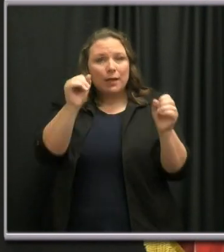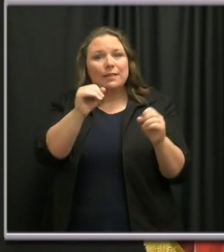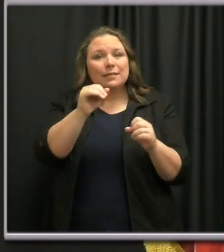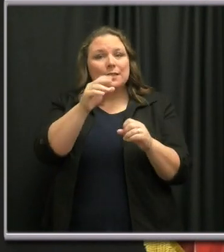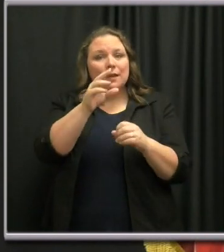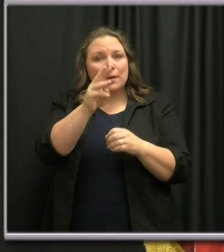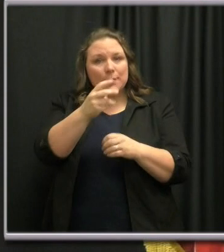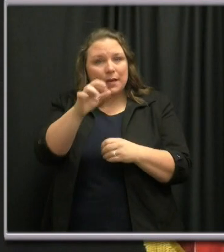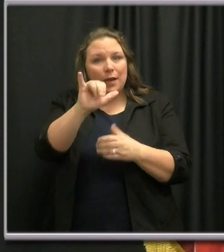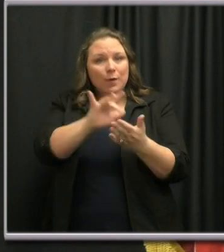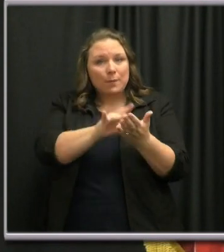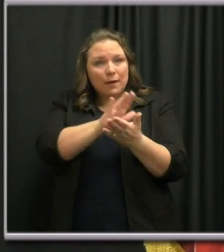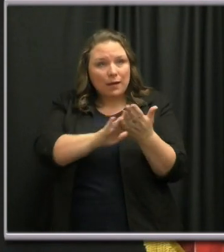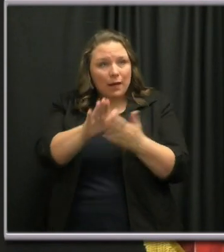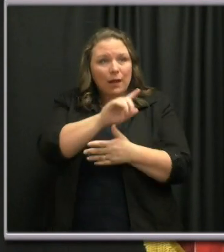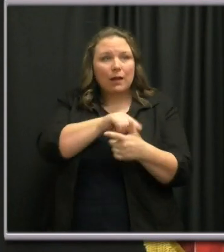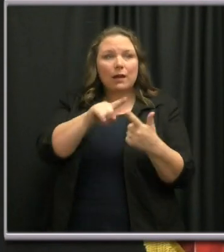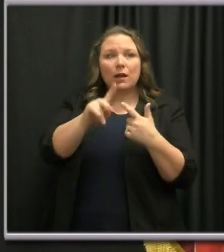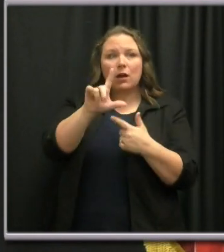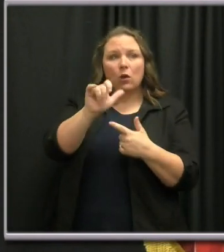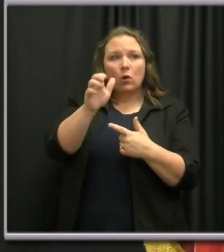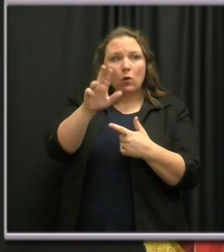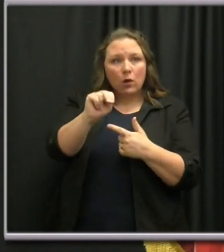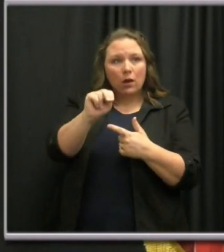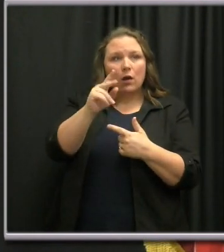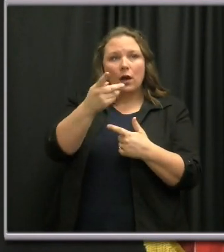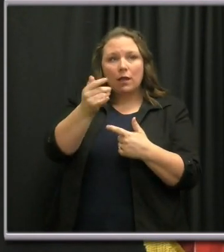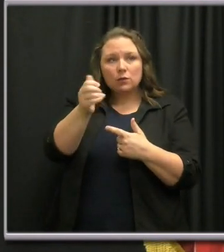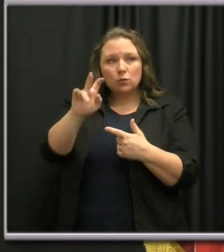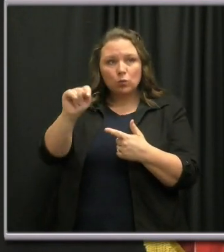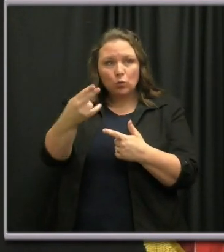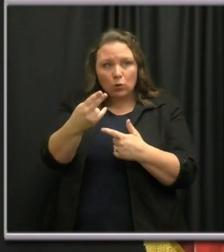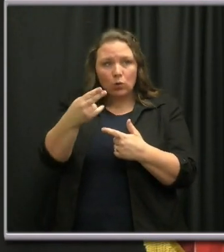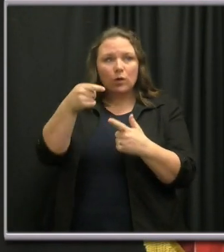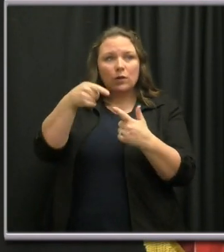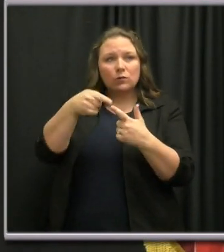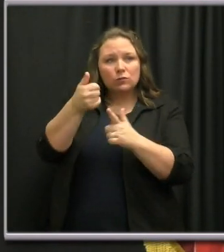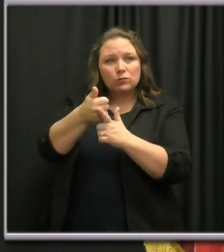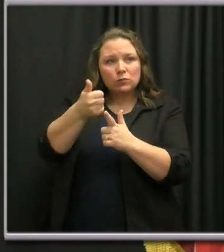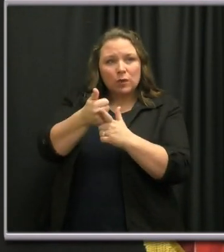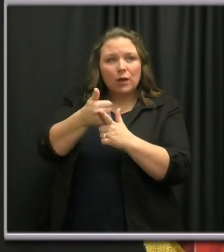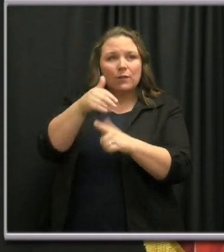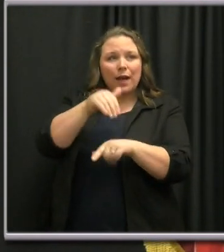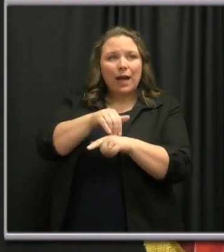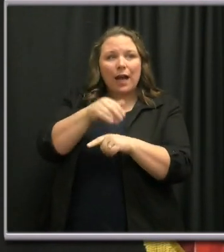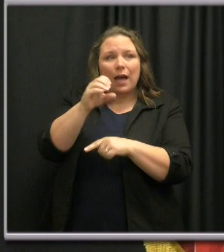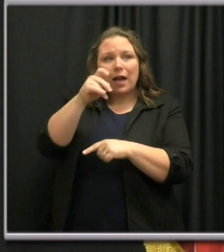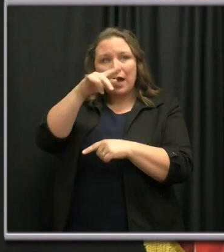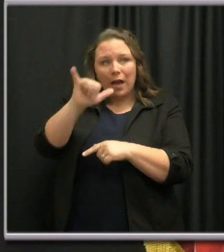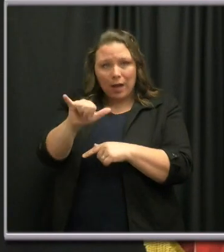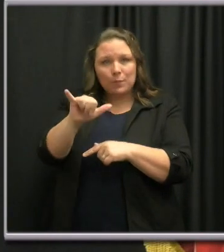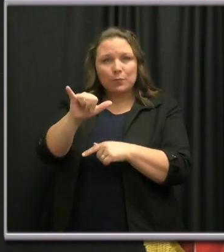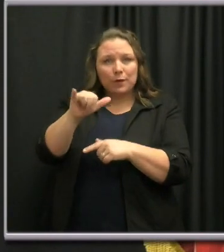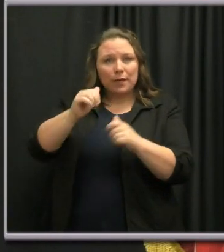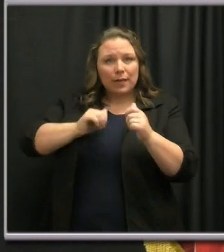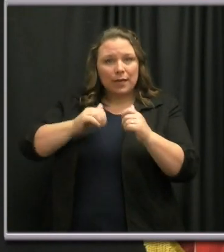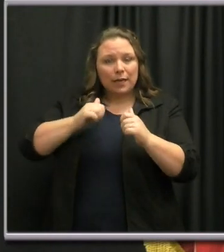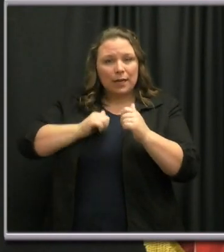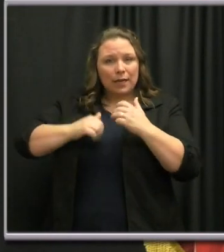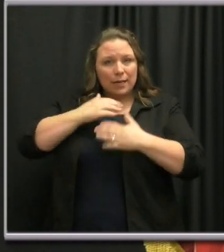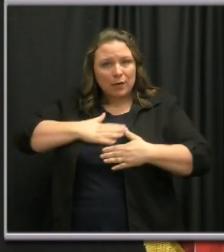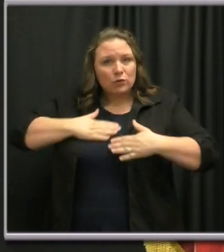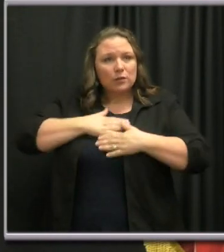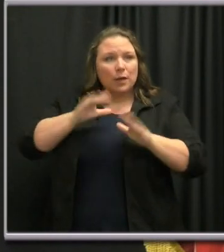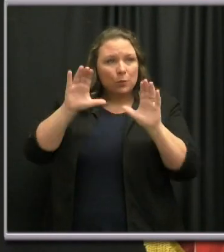Medical College, Laura Hollingsworth, Senior Vice President and Chief Marketing Officer at Opry Entertainment Group, Ryman